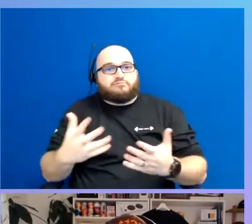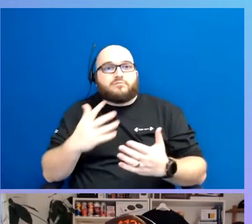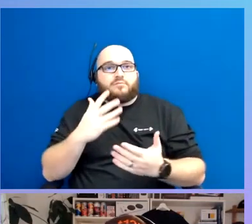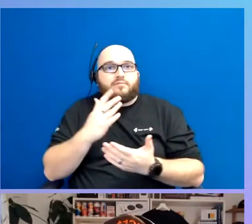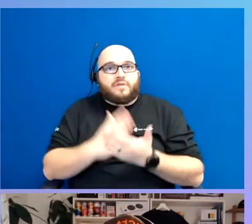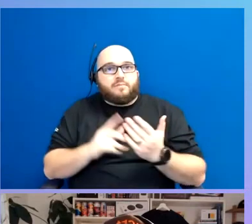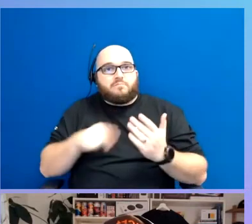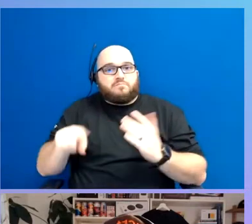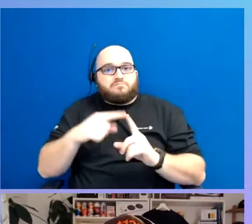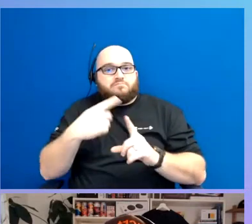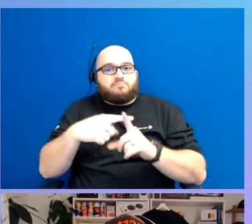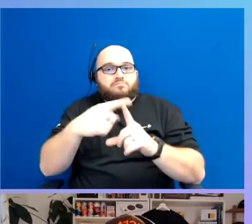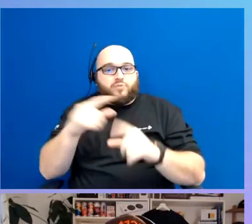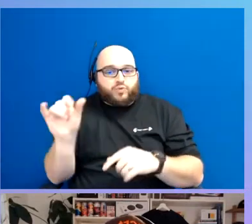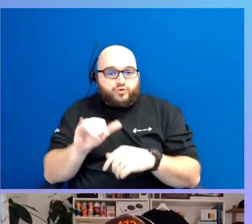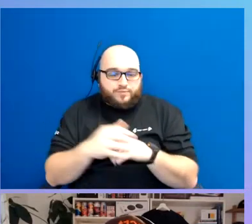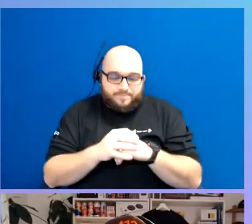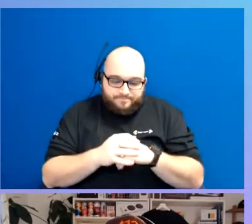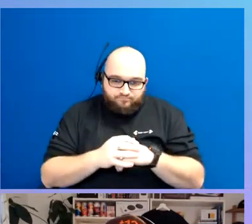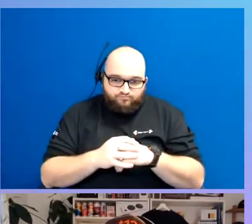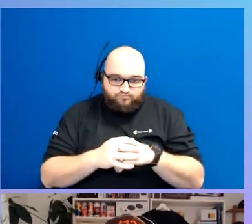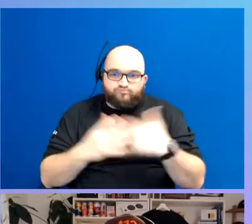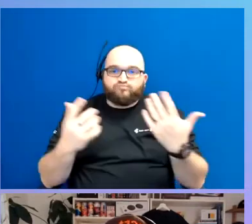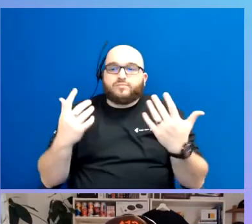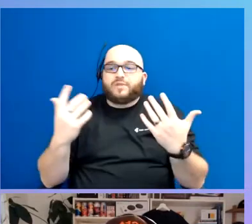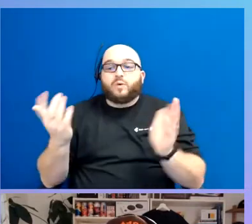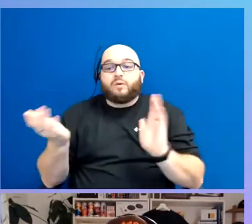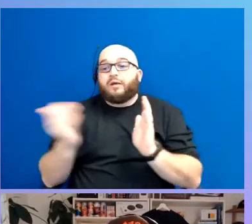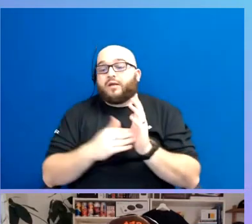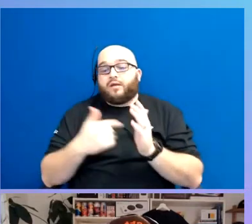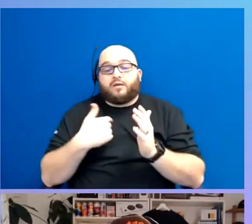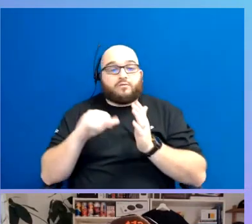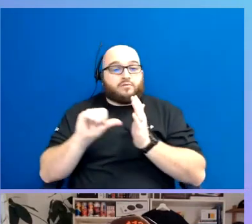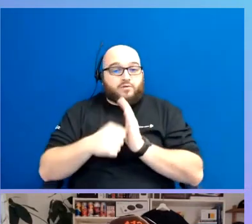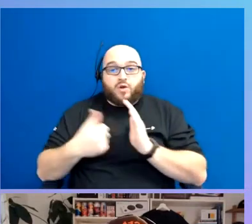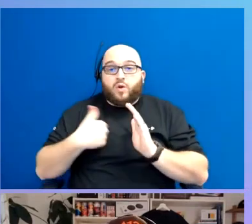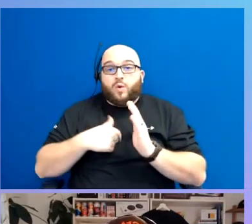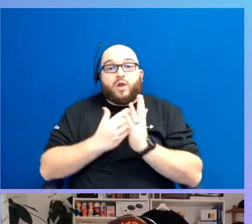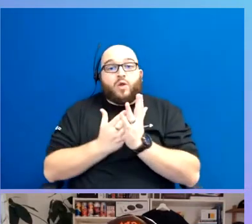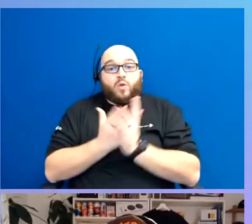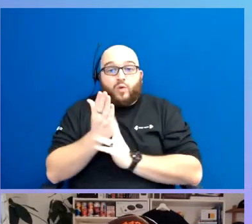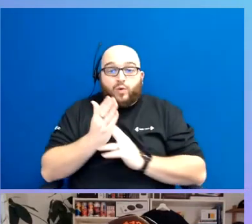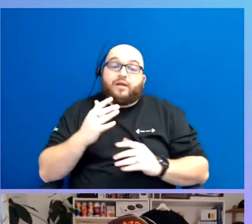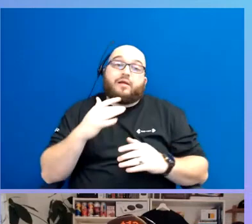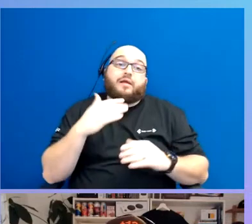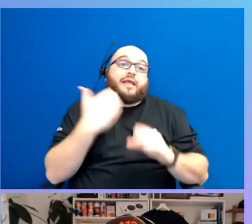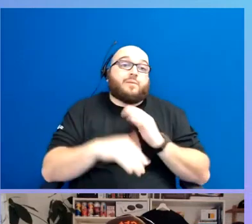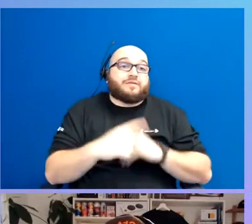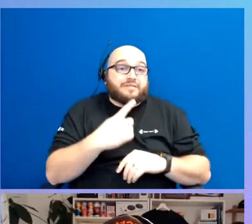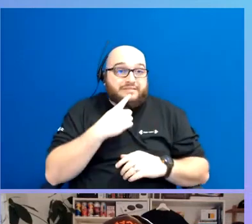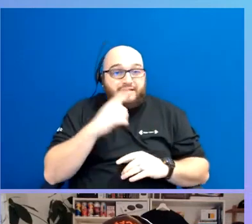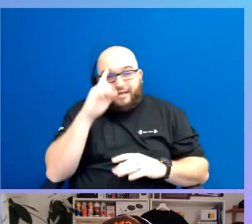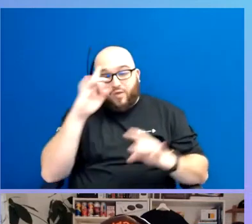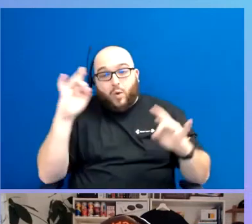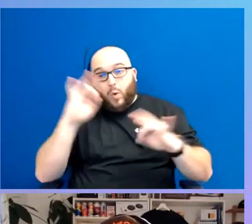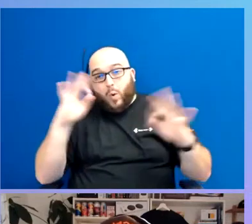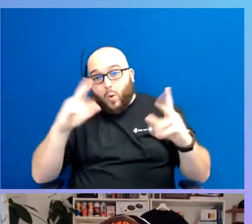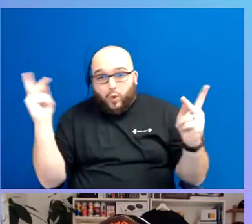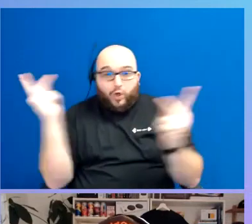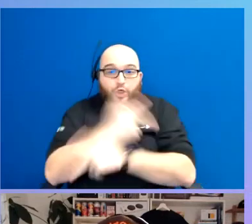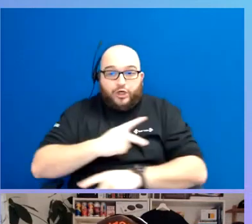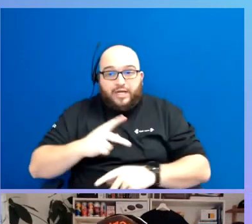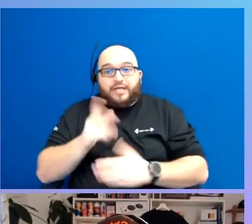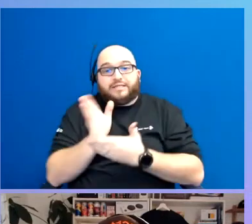well. So went through the emails that suck, the horror section, better